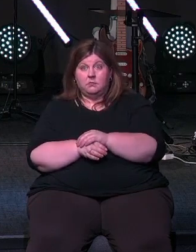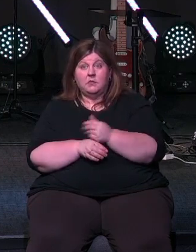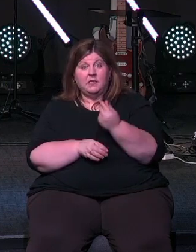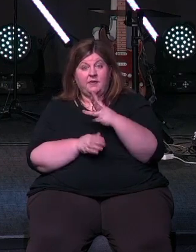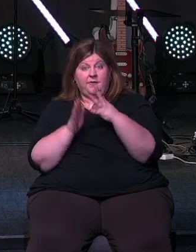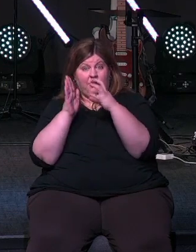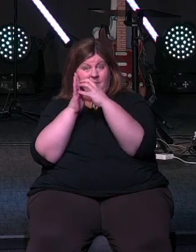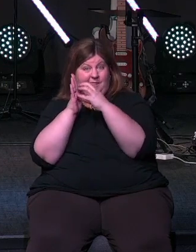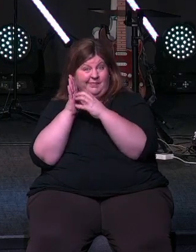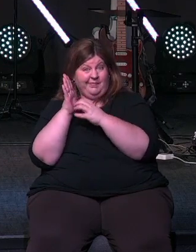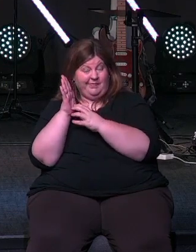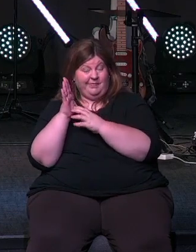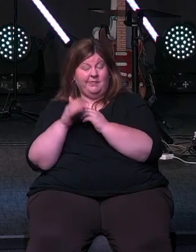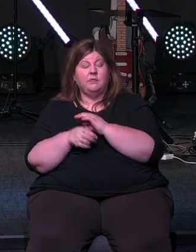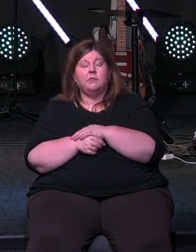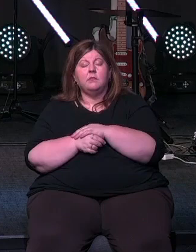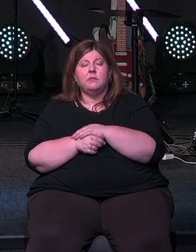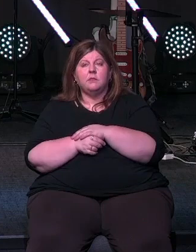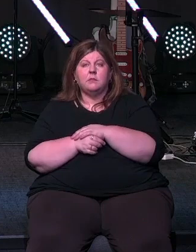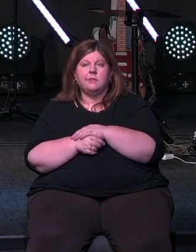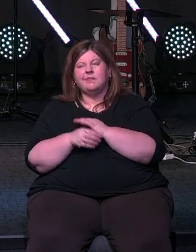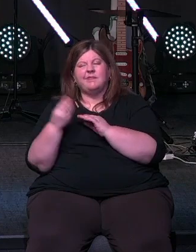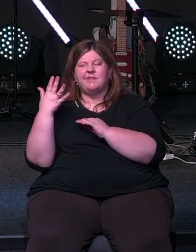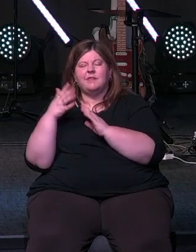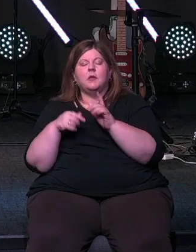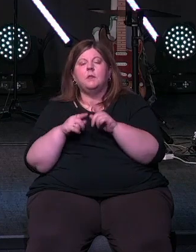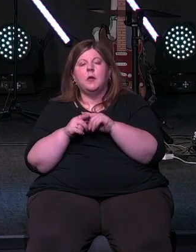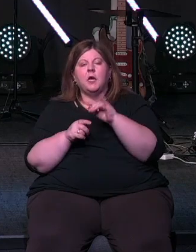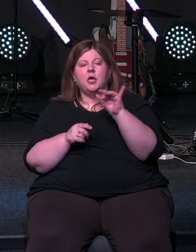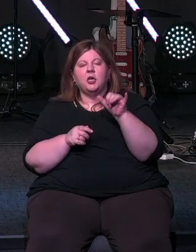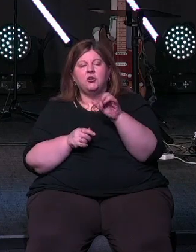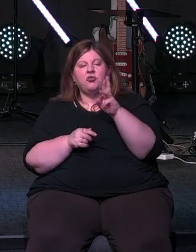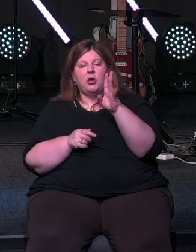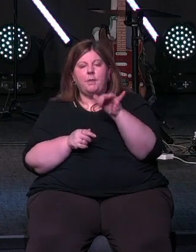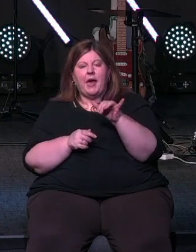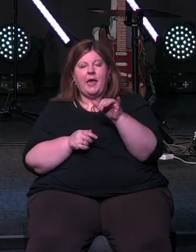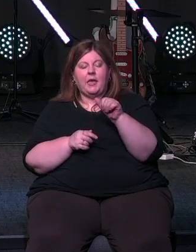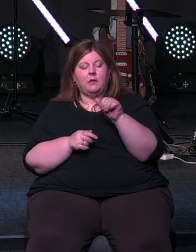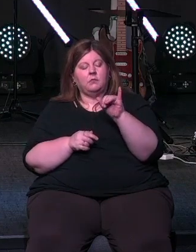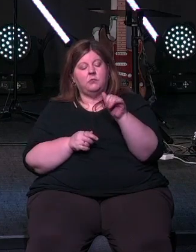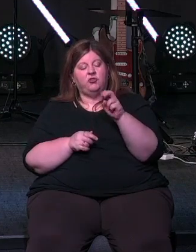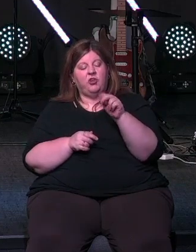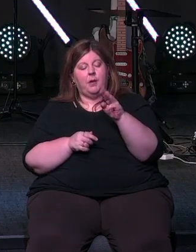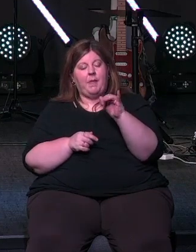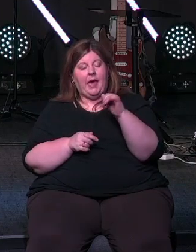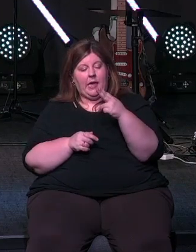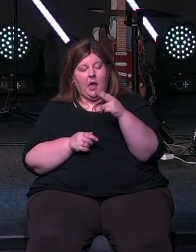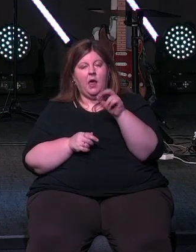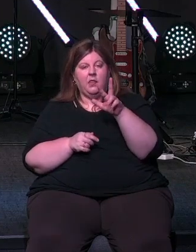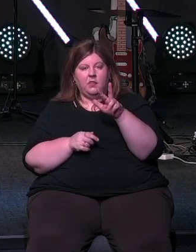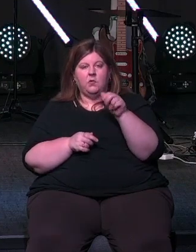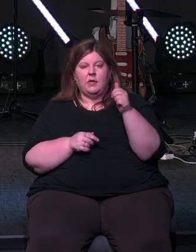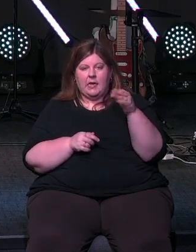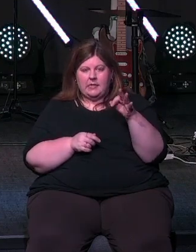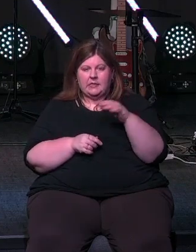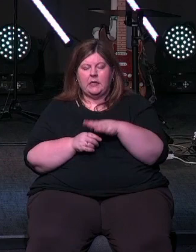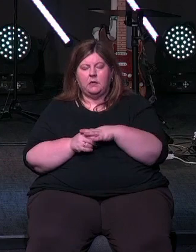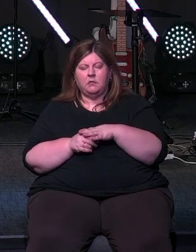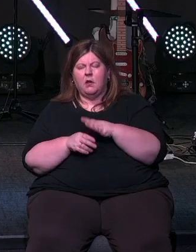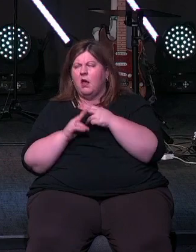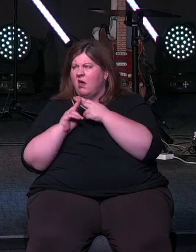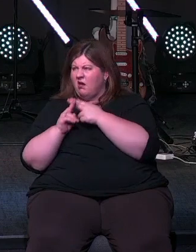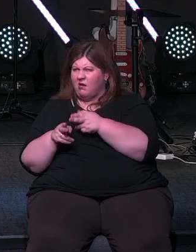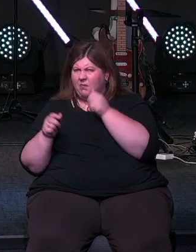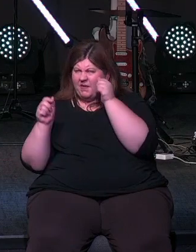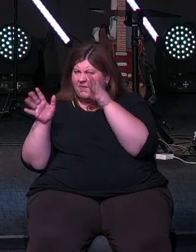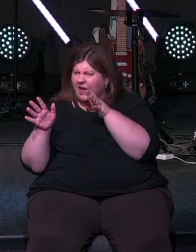passages I'll read for you quick. They're not going to be on the screen, but Jeremiah 3:19 says this: "I thought you would call me Father and not turn away from following